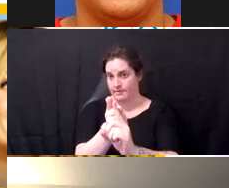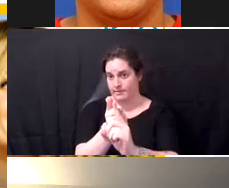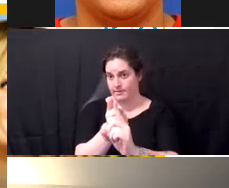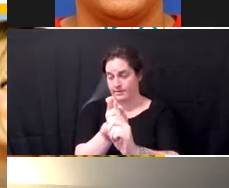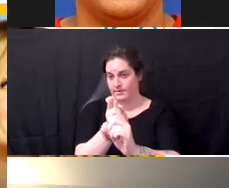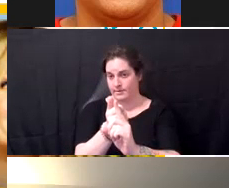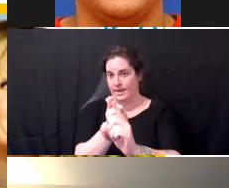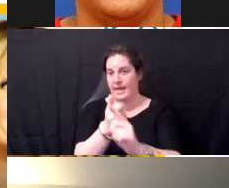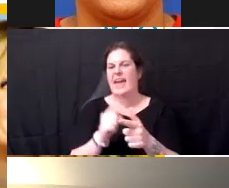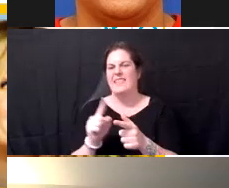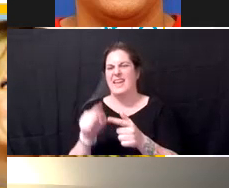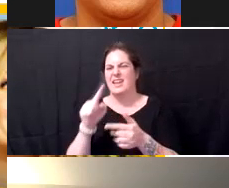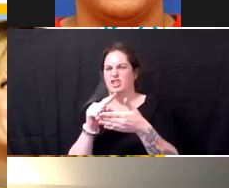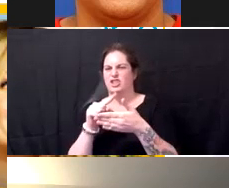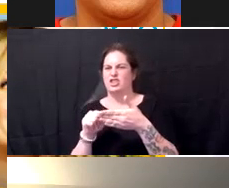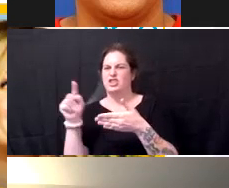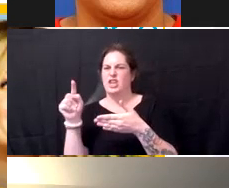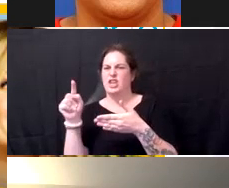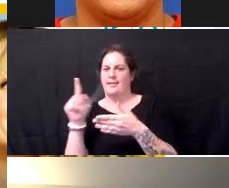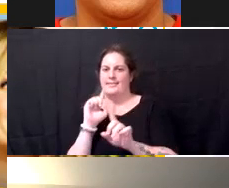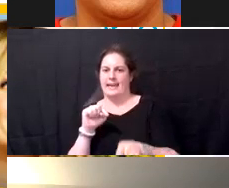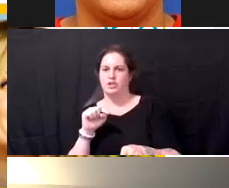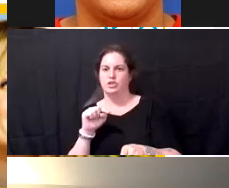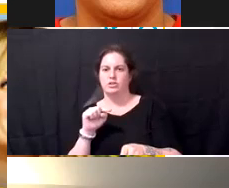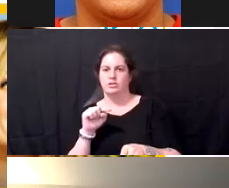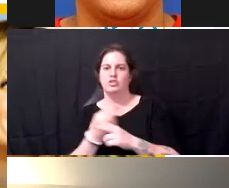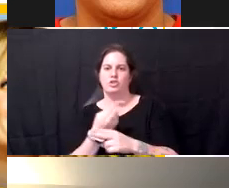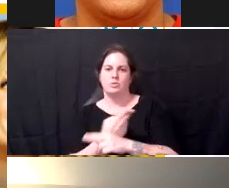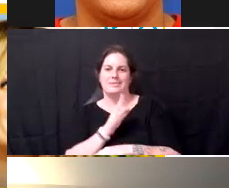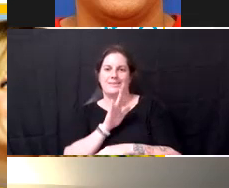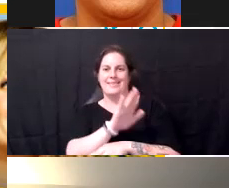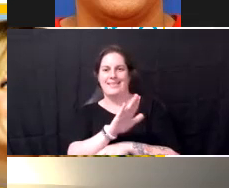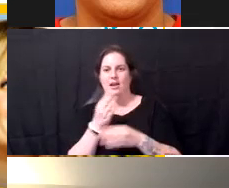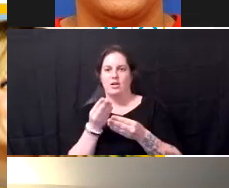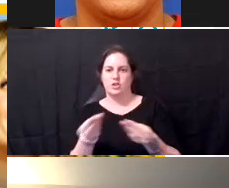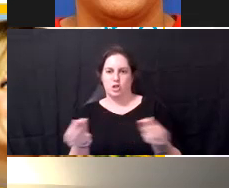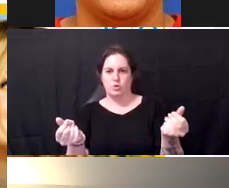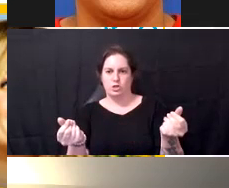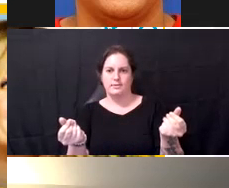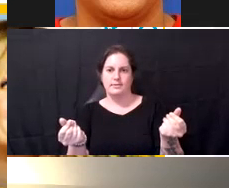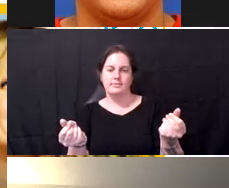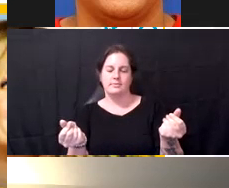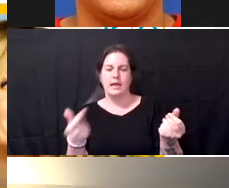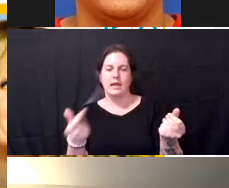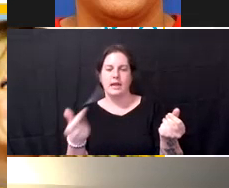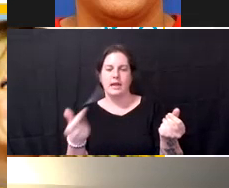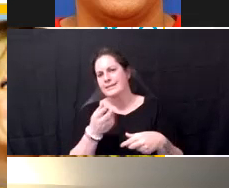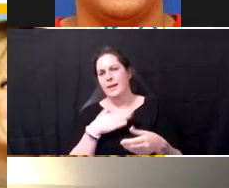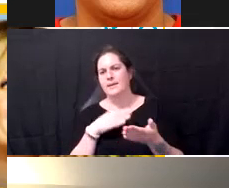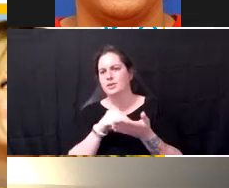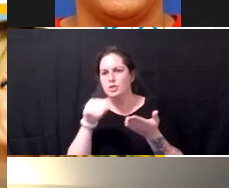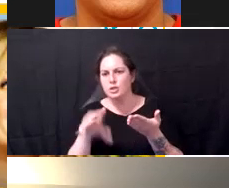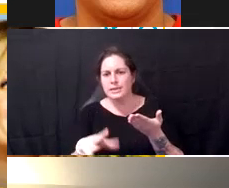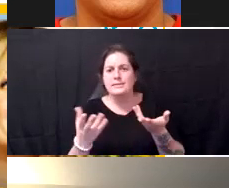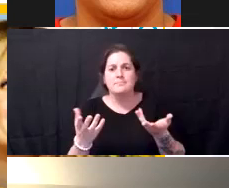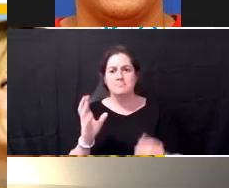check yourself utilizing the solutions, right? Okay. And I tell students, you know, it's okay